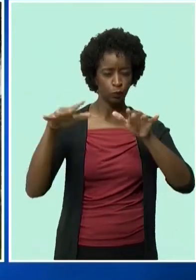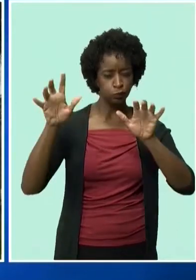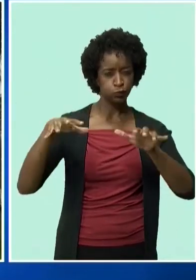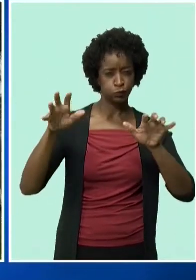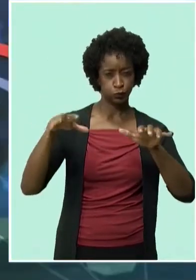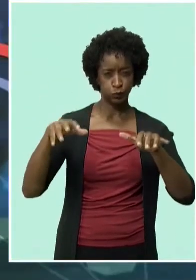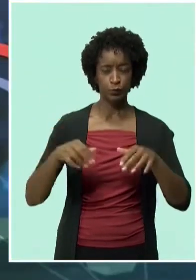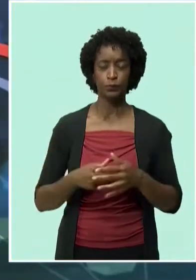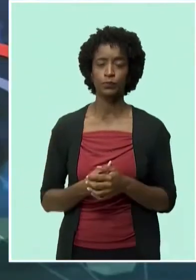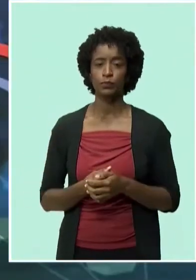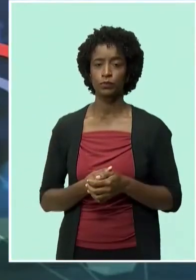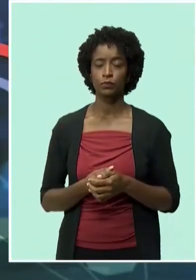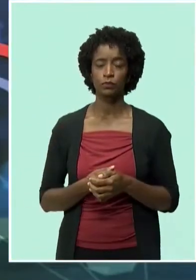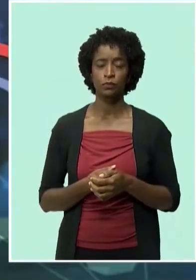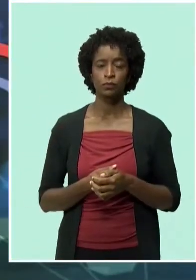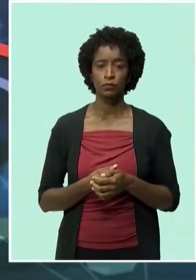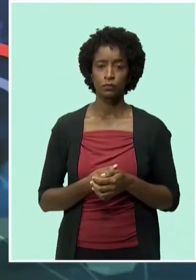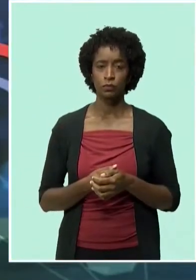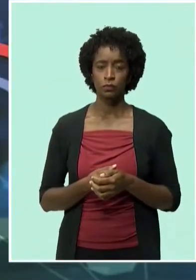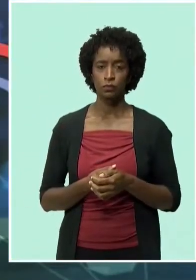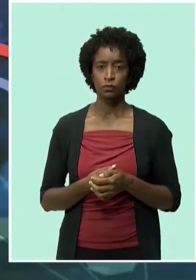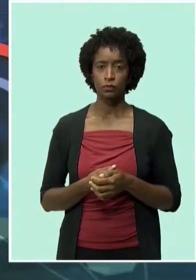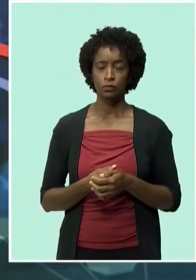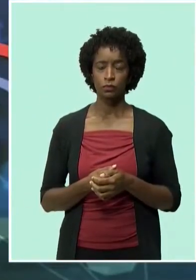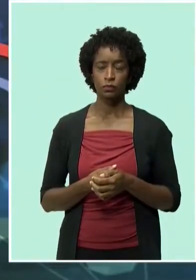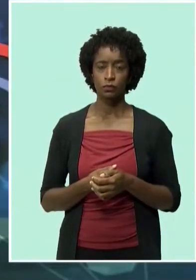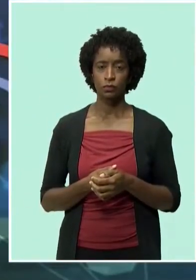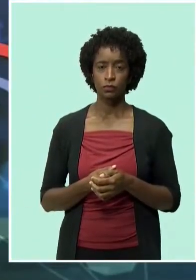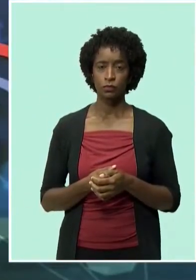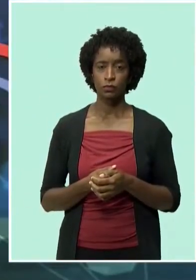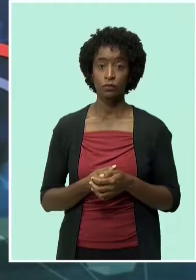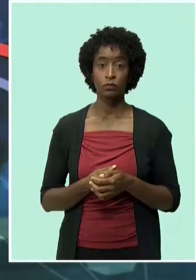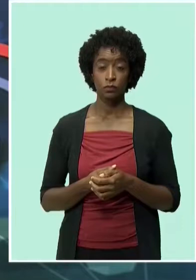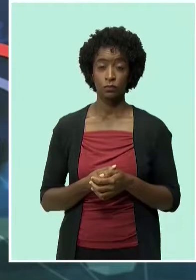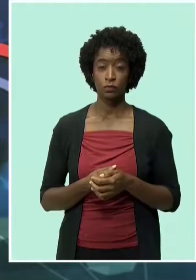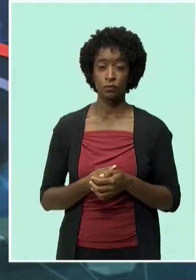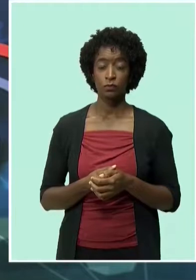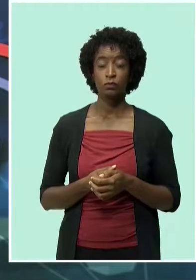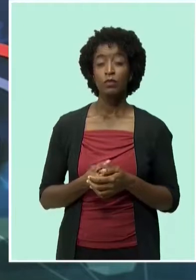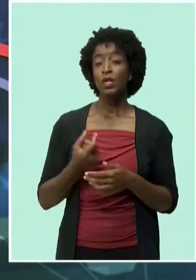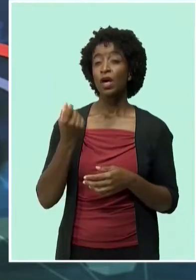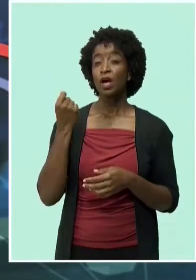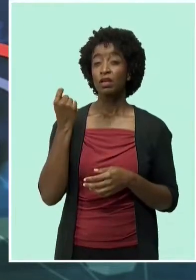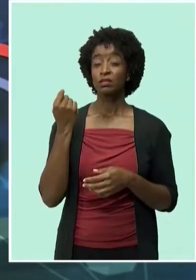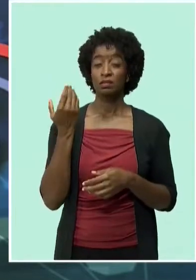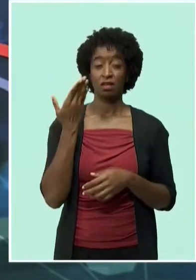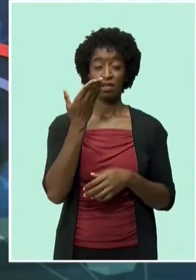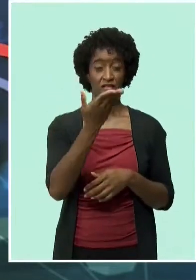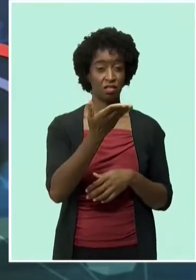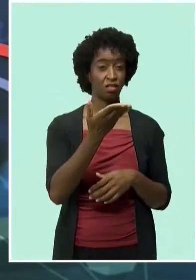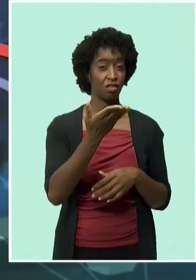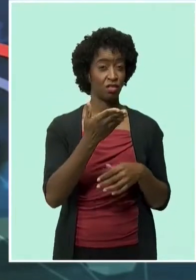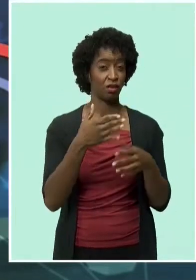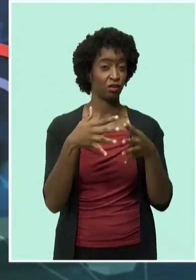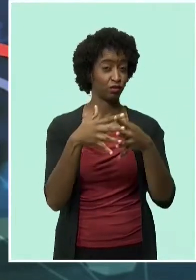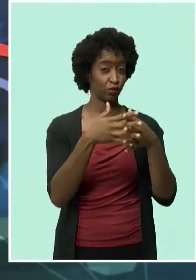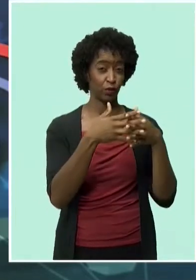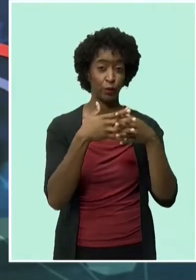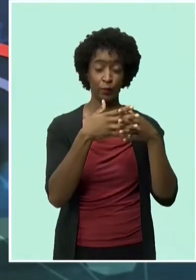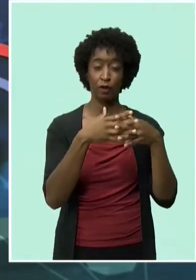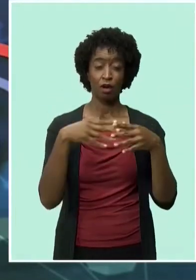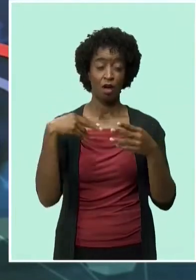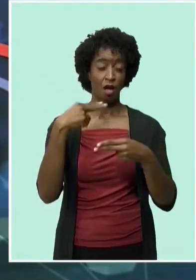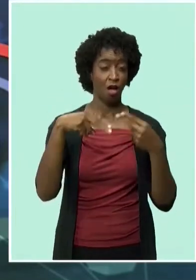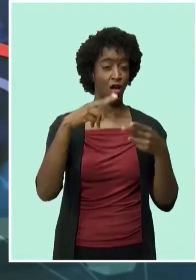on. Well, now from the unstable conditions here in Barbados to the carnage of Hurricane Ian. The monster